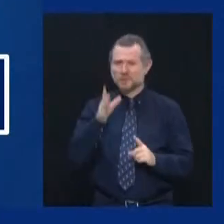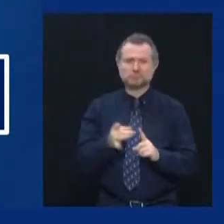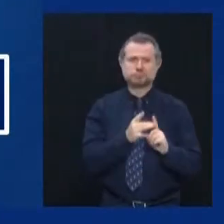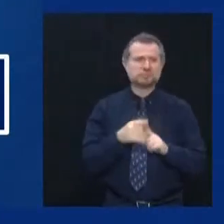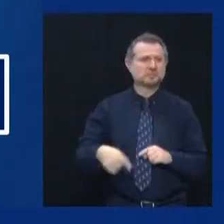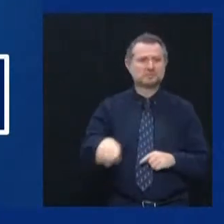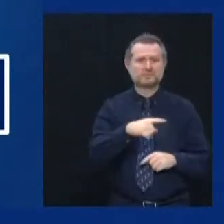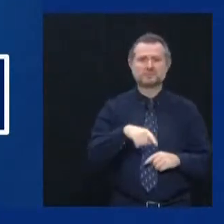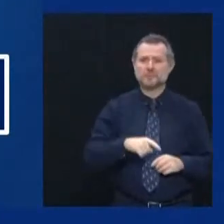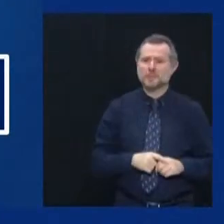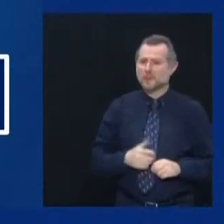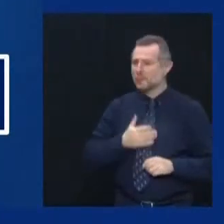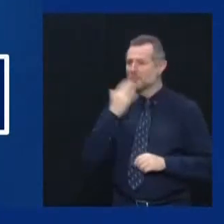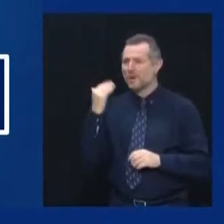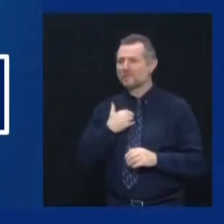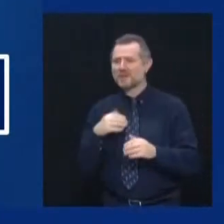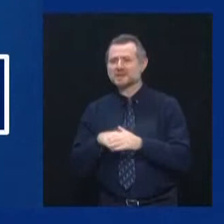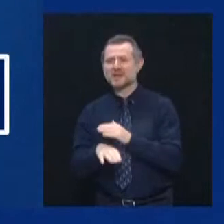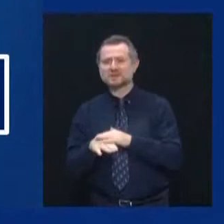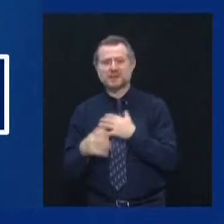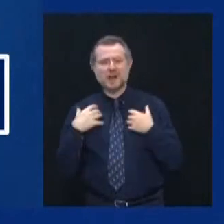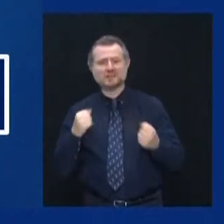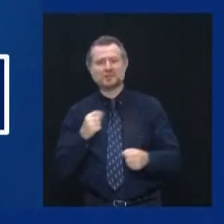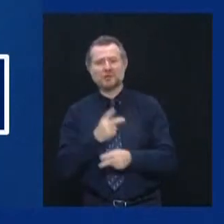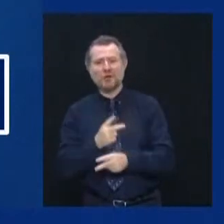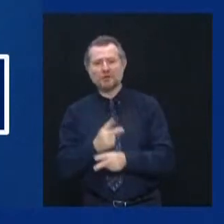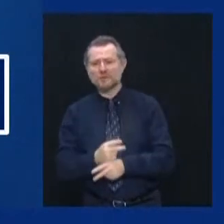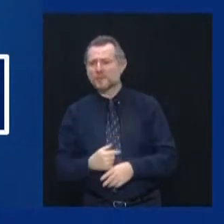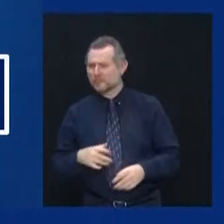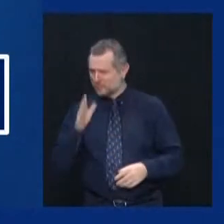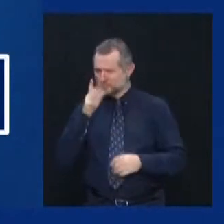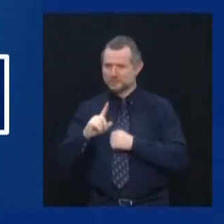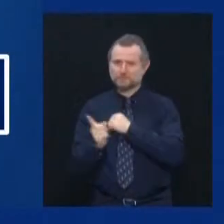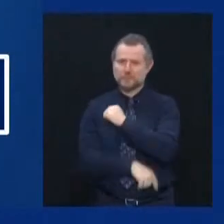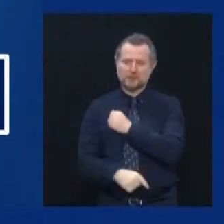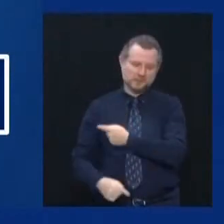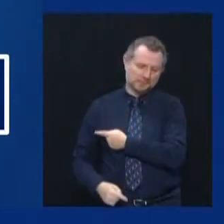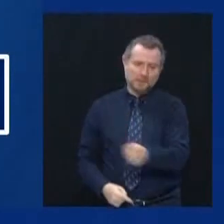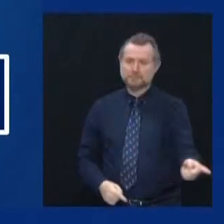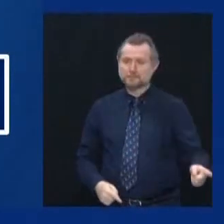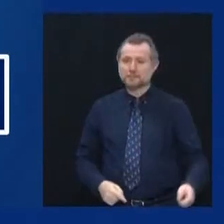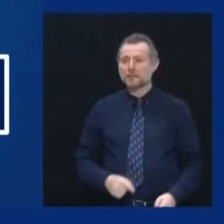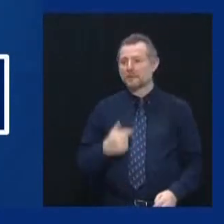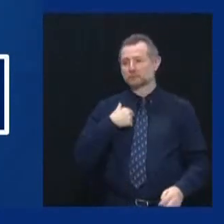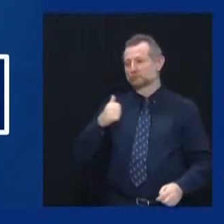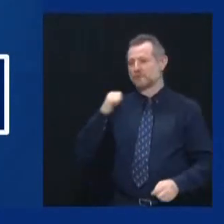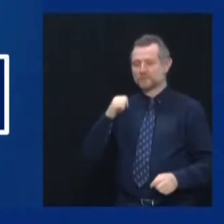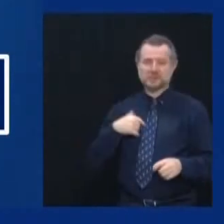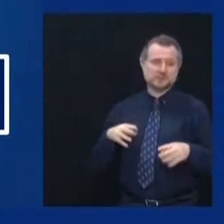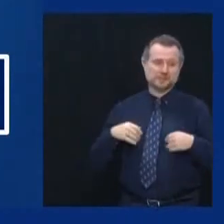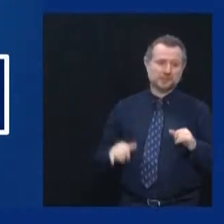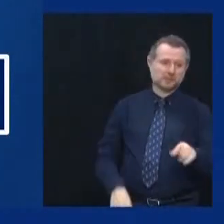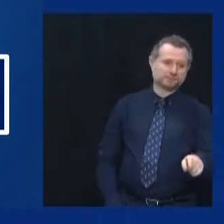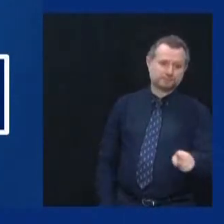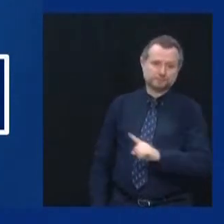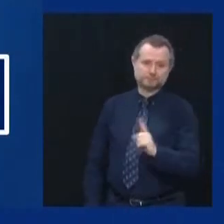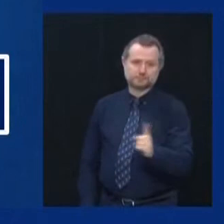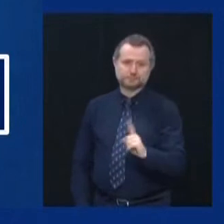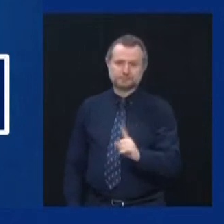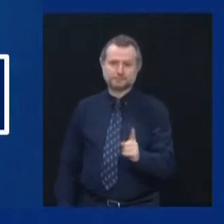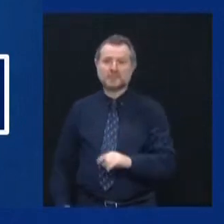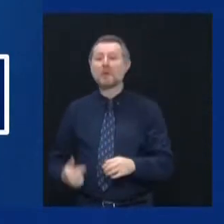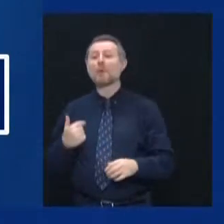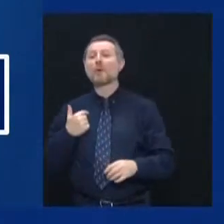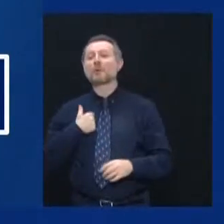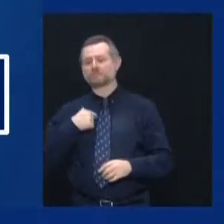access to healthcare, are going to be once again at the bottom of the line. That's not going to happen. I said from day one, and I